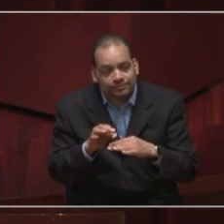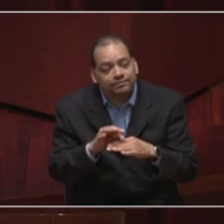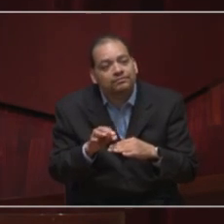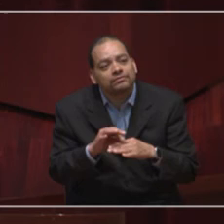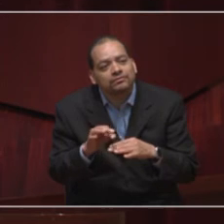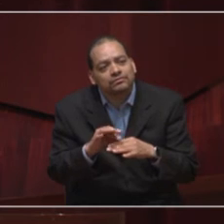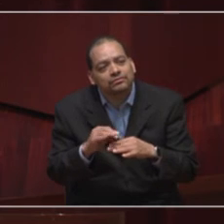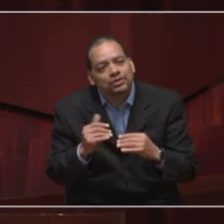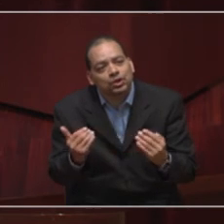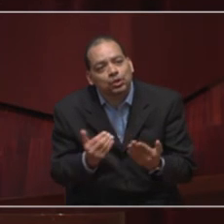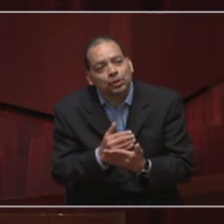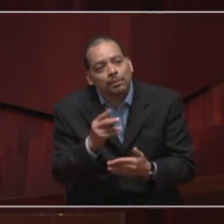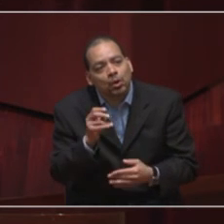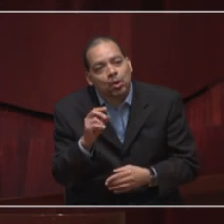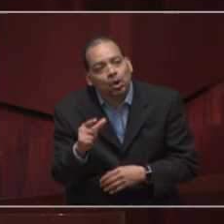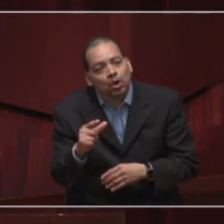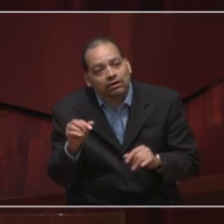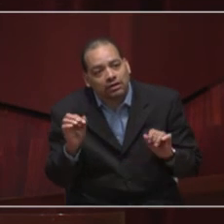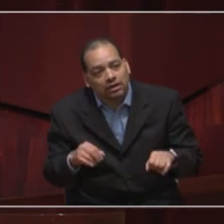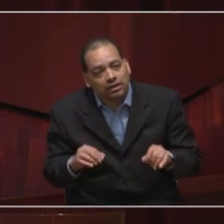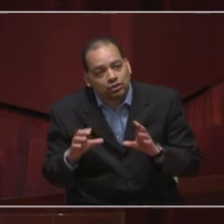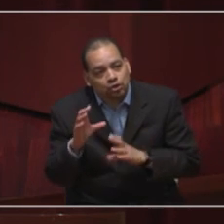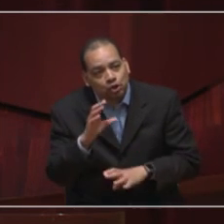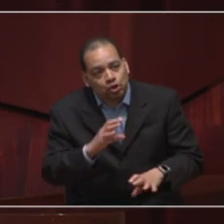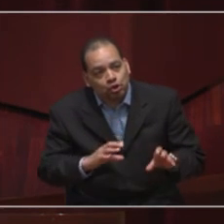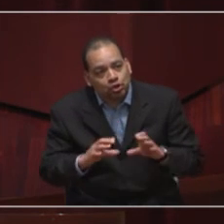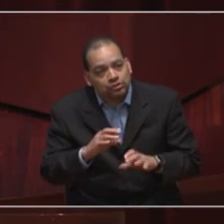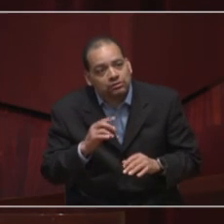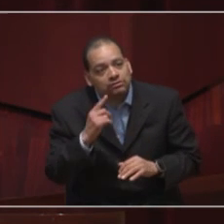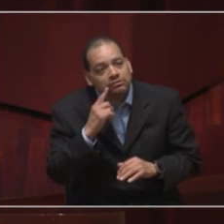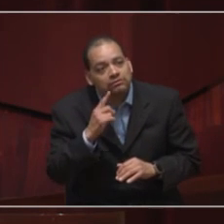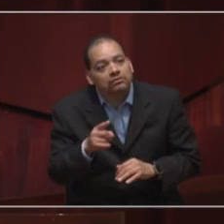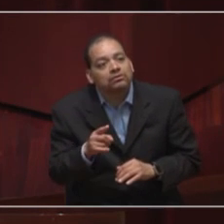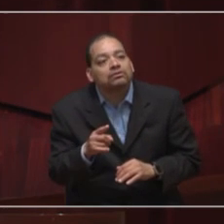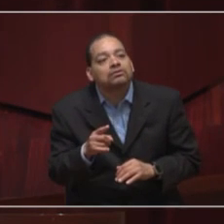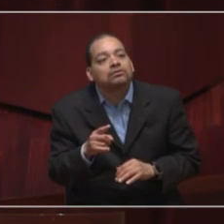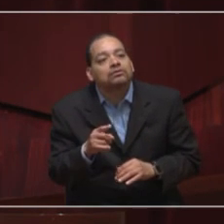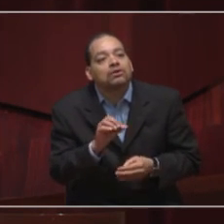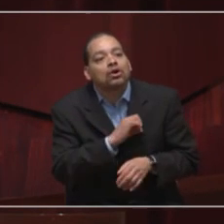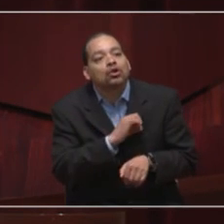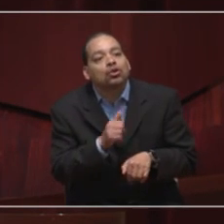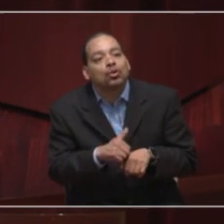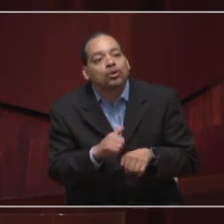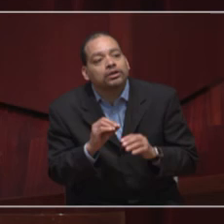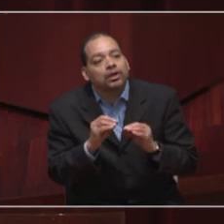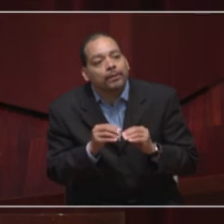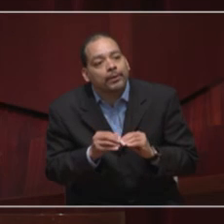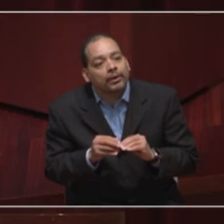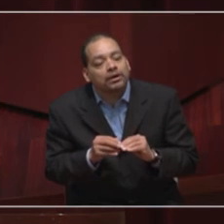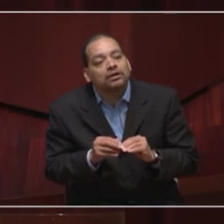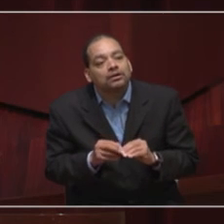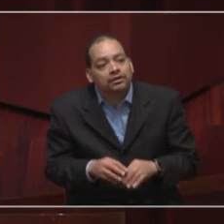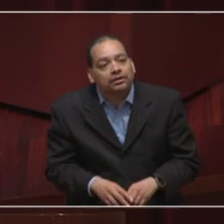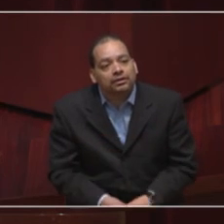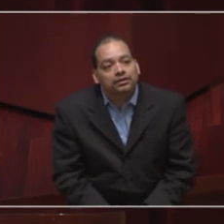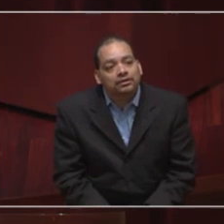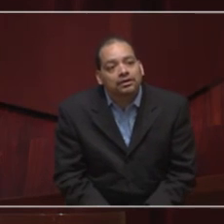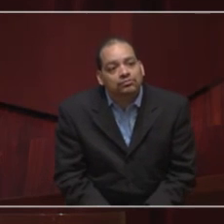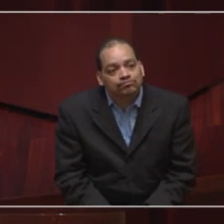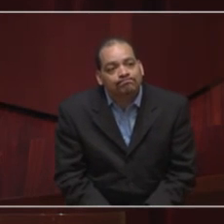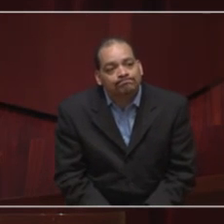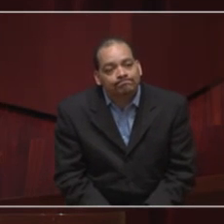Does the new portal allow you to search on the disposition or authority number to provide you with all the... Yeah, it's in the